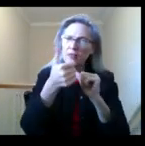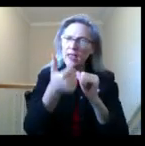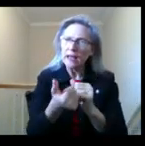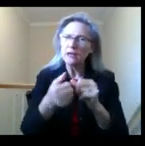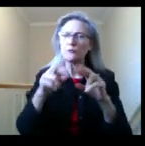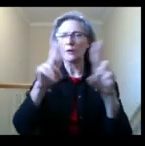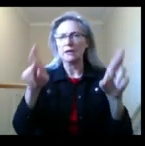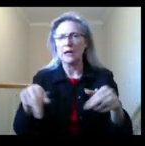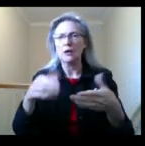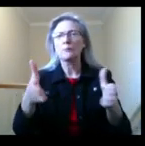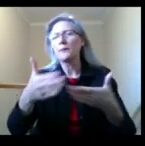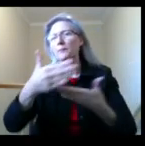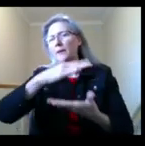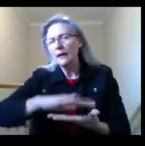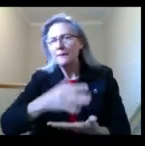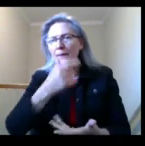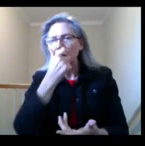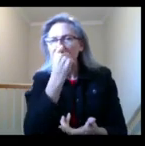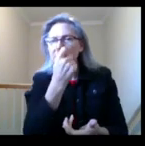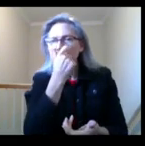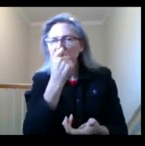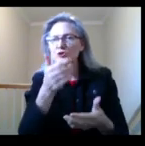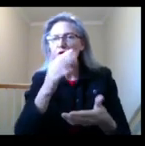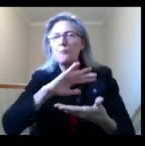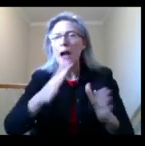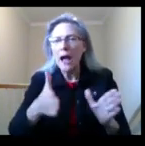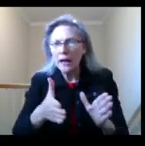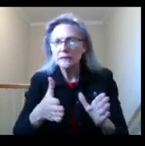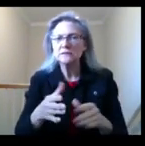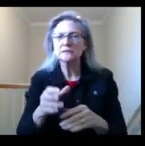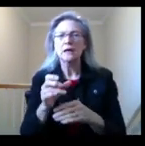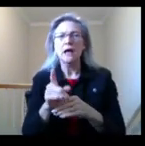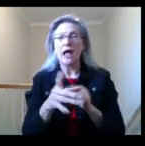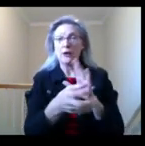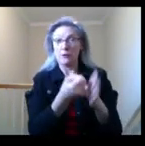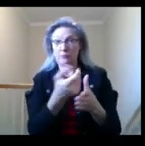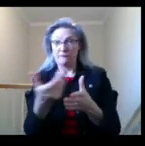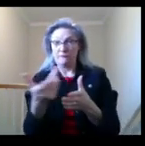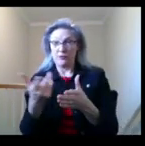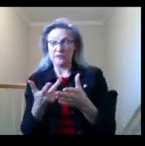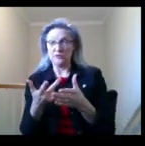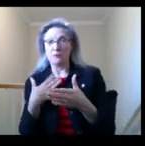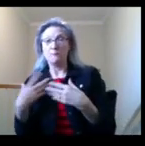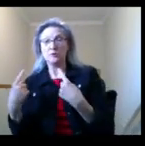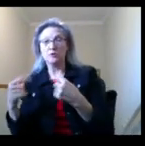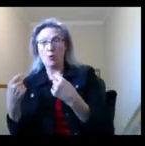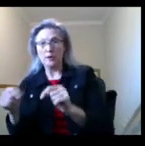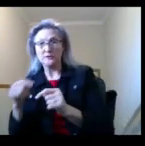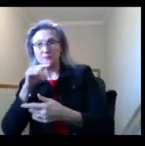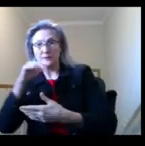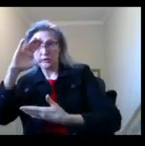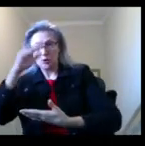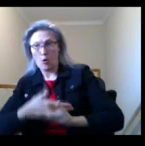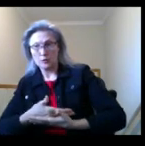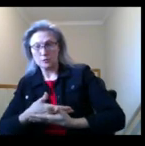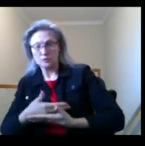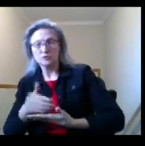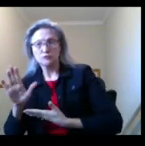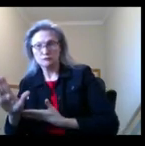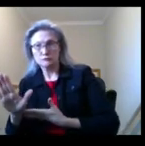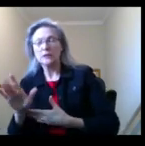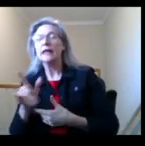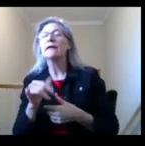good. Kleenex boxes might be really good. Like I said, I grabbed a couple of things from Elise's play area. So if you have a younger